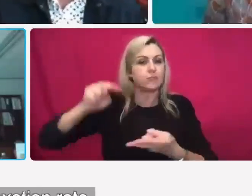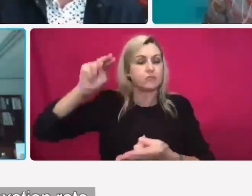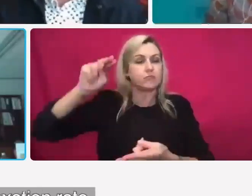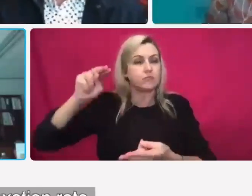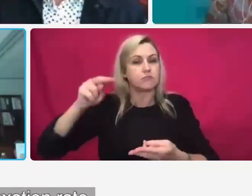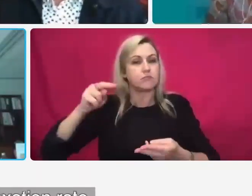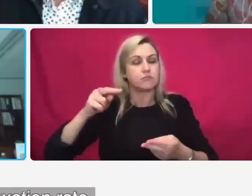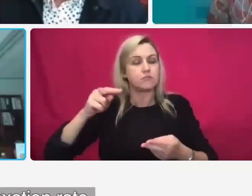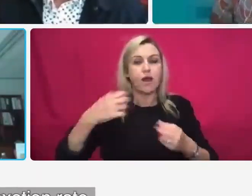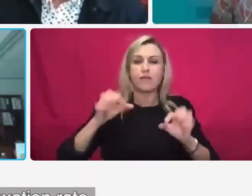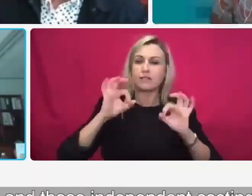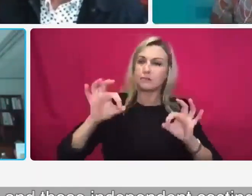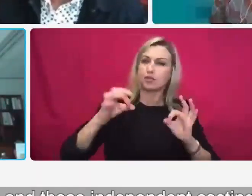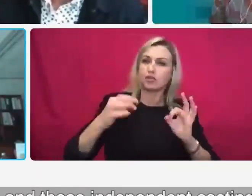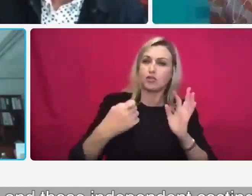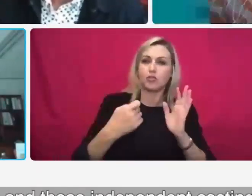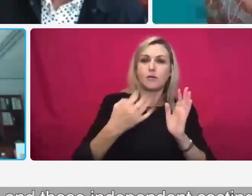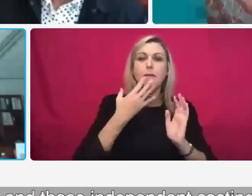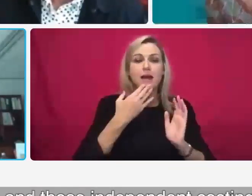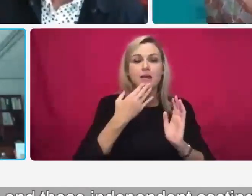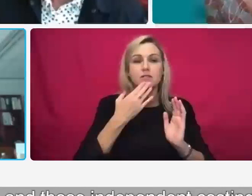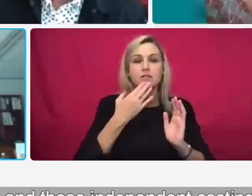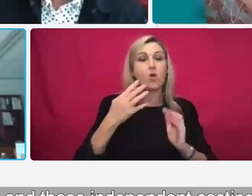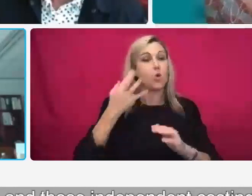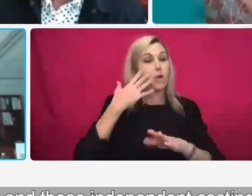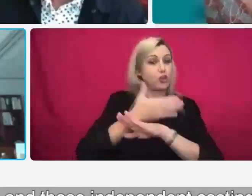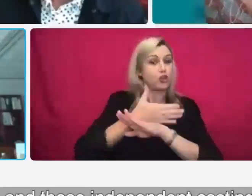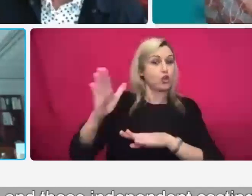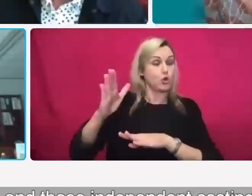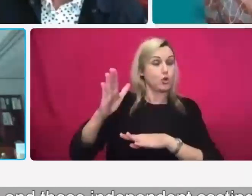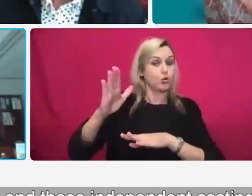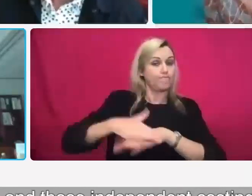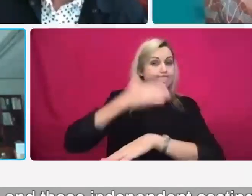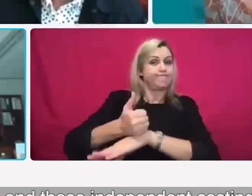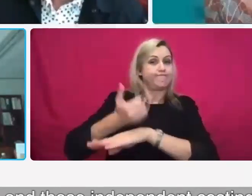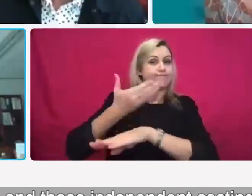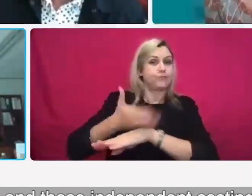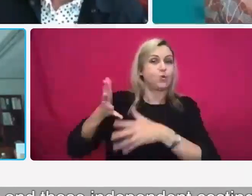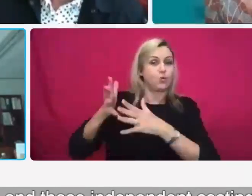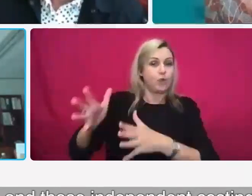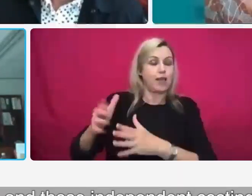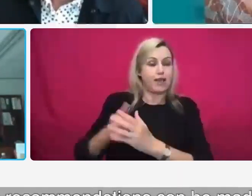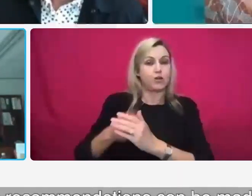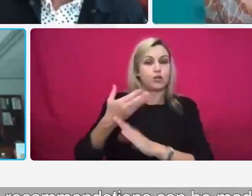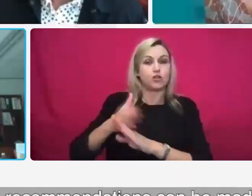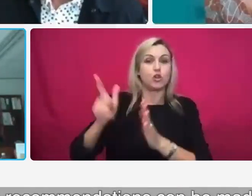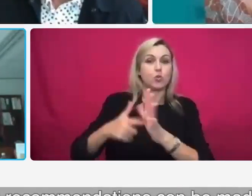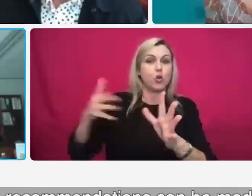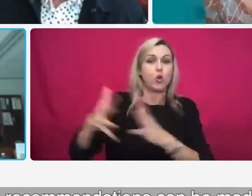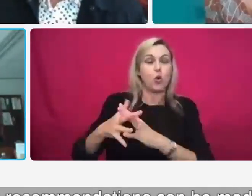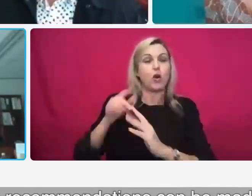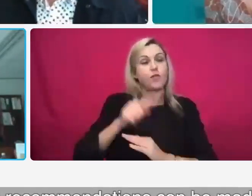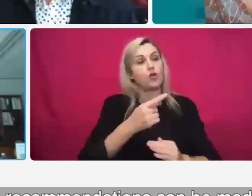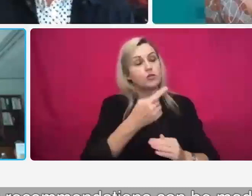standard indexation rate. Once legislation passes and those independent costing assessments